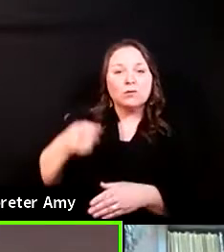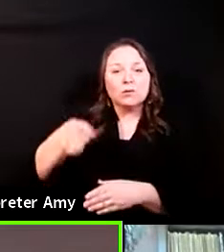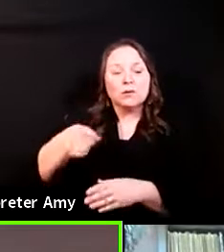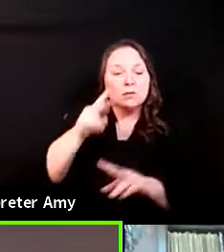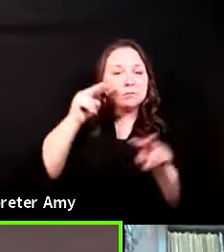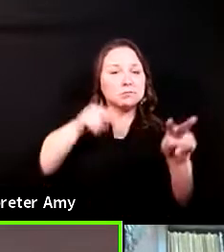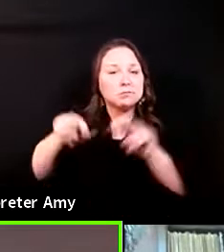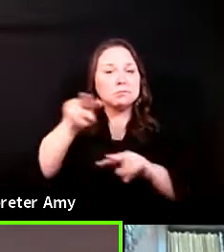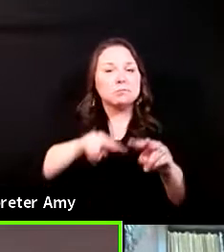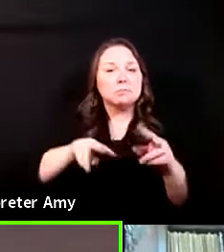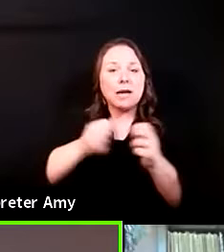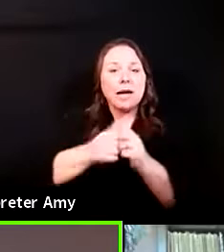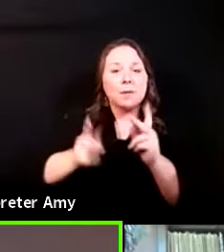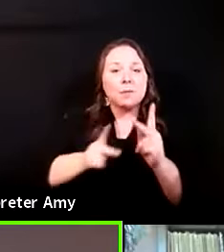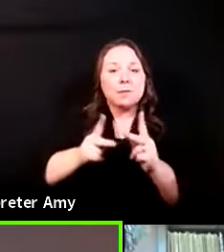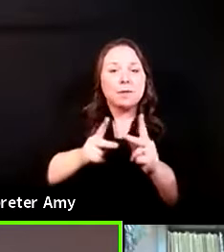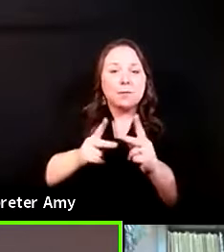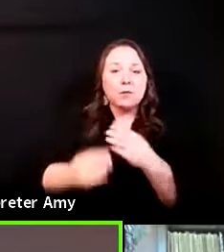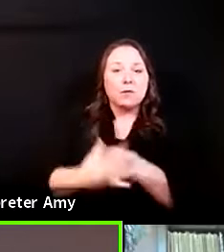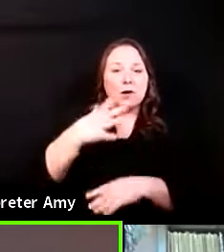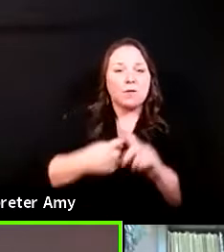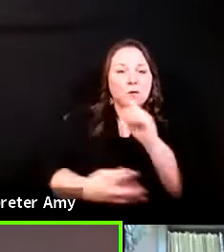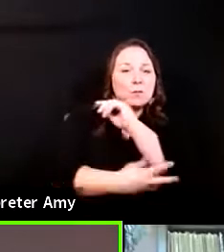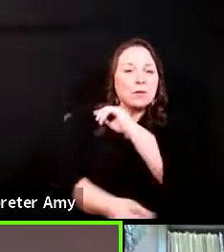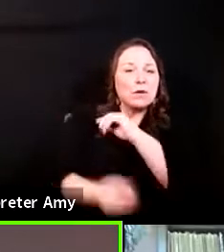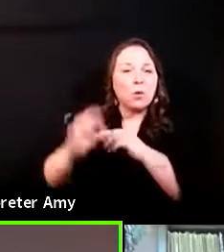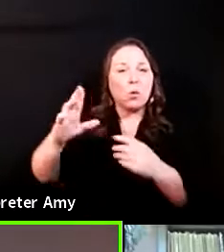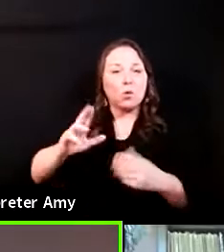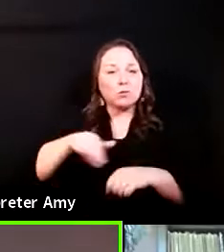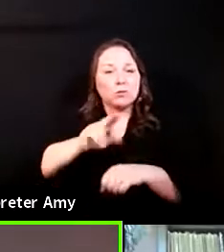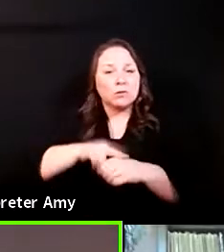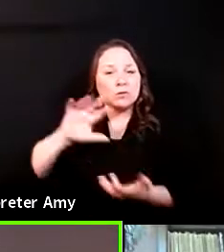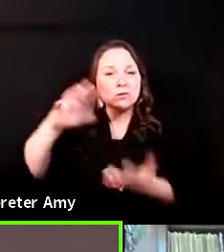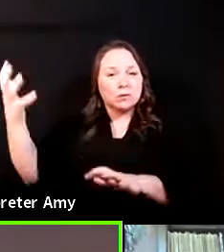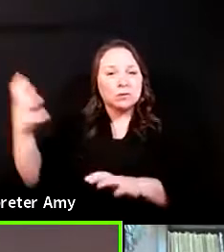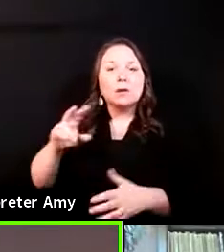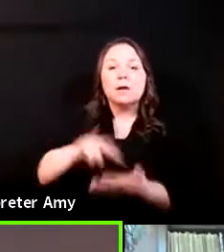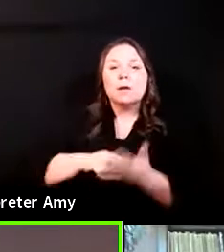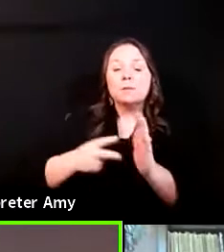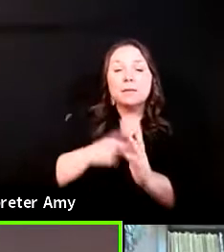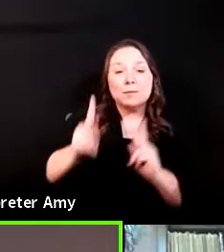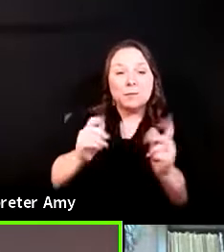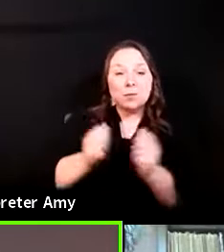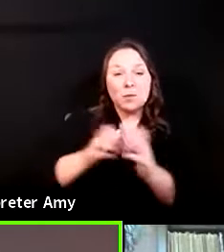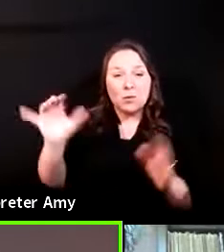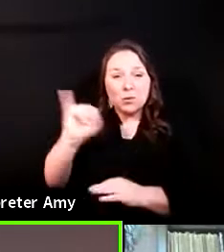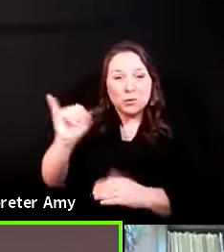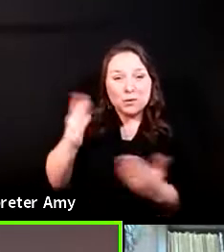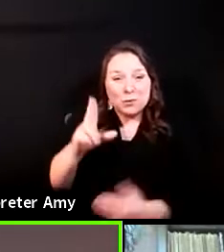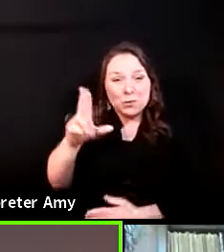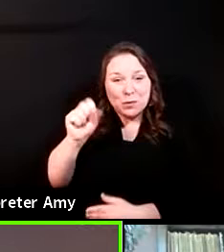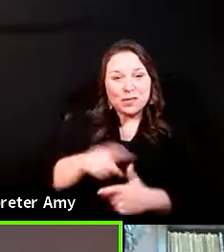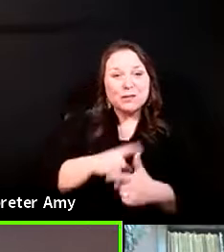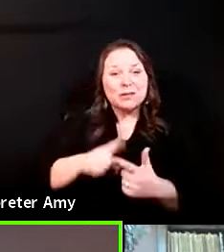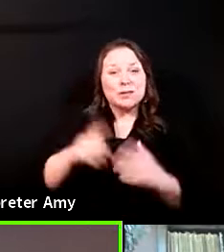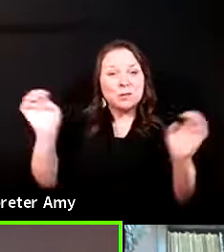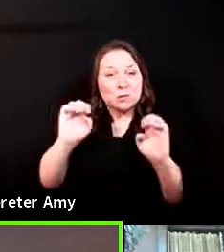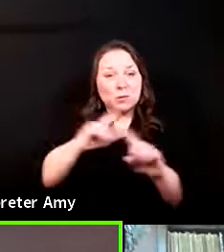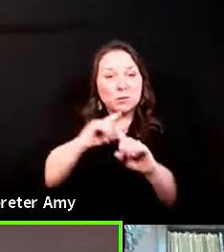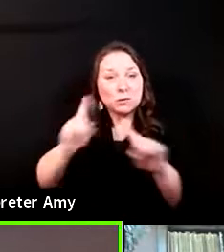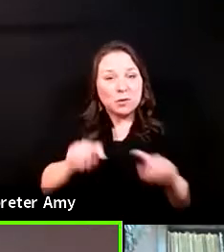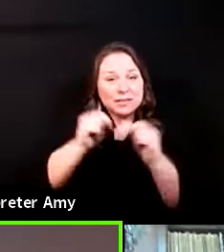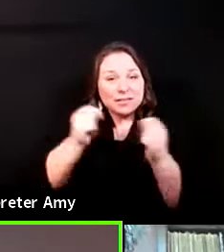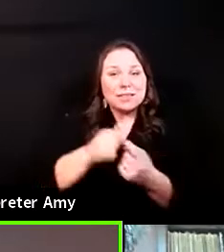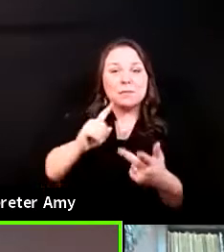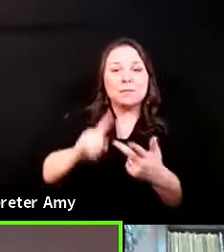people affected by poverty or disaster. So that includes its work with the uninsured in the United States, its emergency response team, and its global